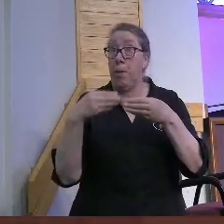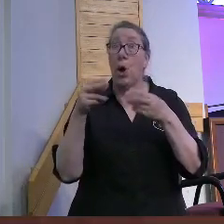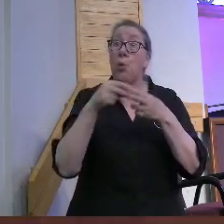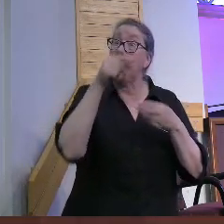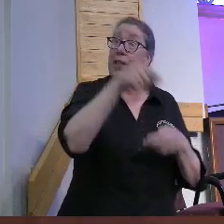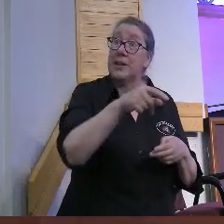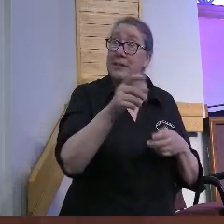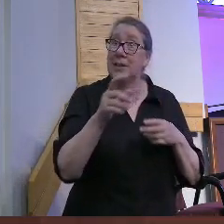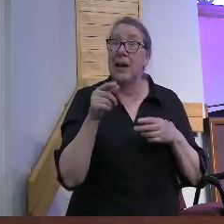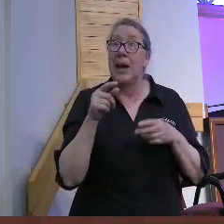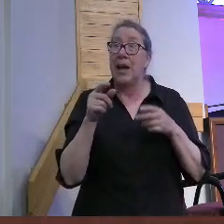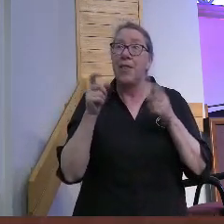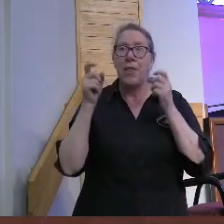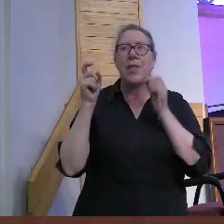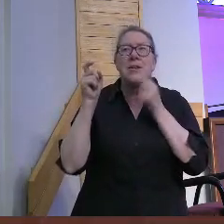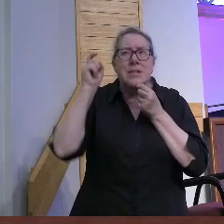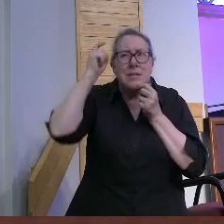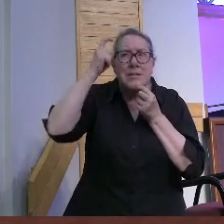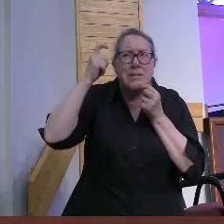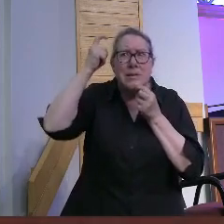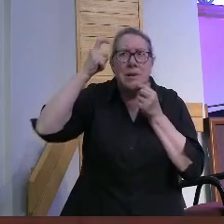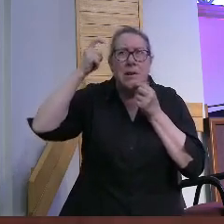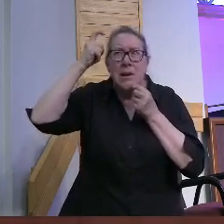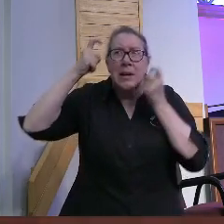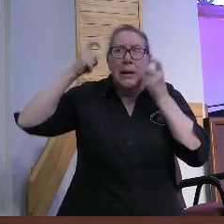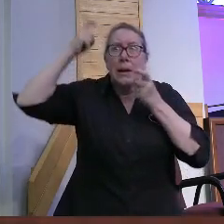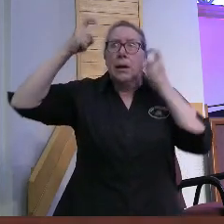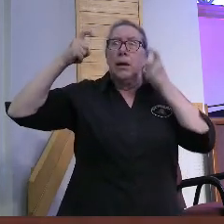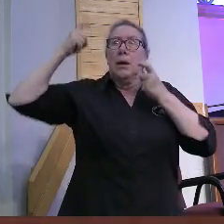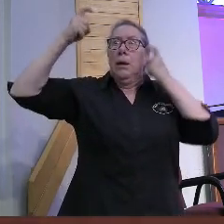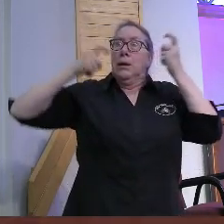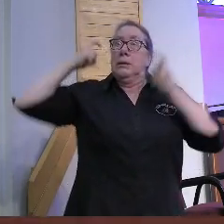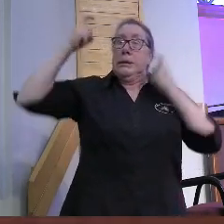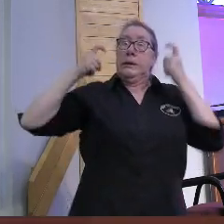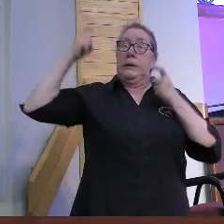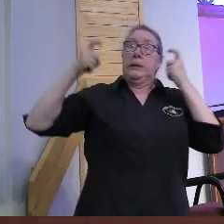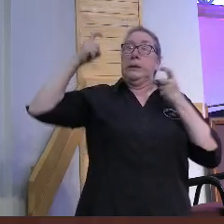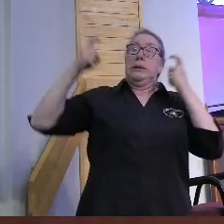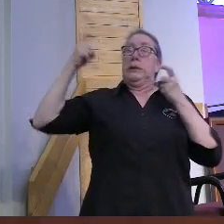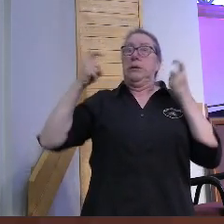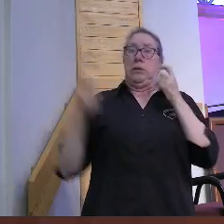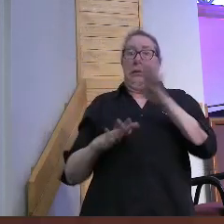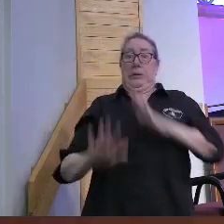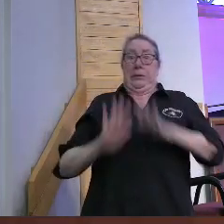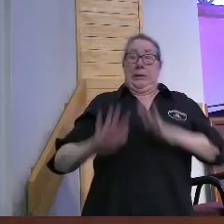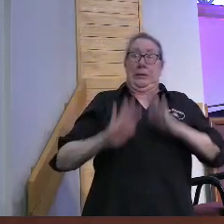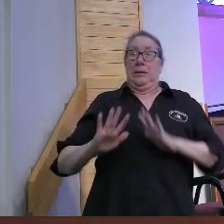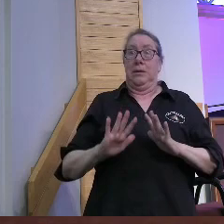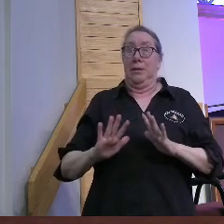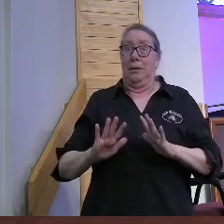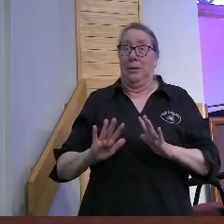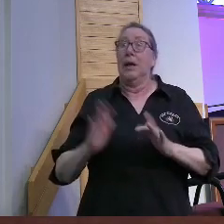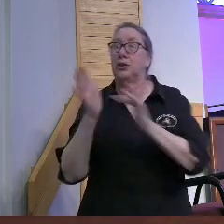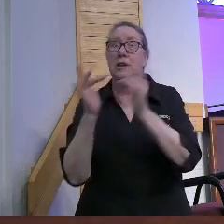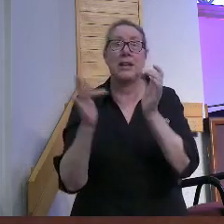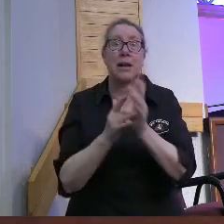in called concern. And then it just runs rampant and gets out of control. And it becomes worry and anxiety. And Jesus wants to